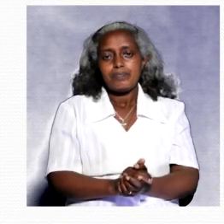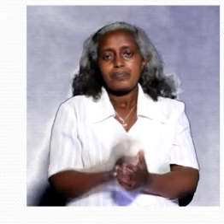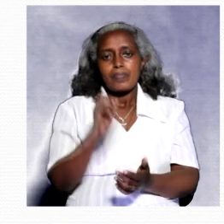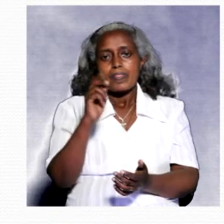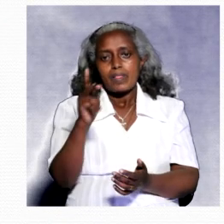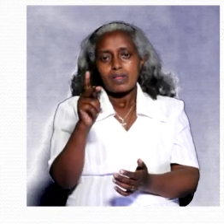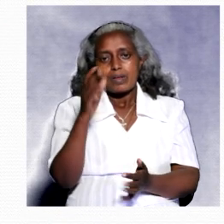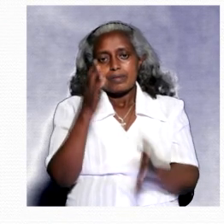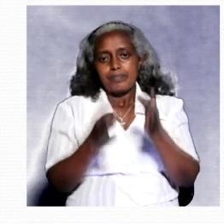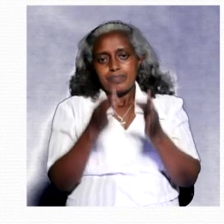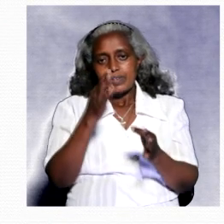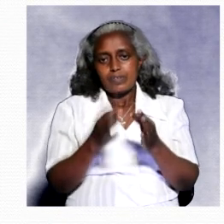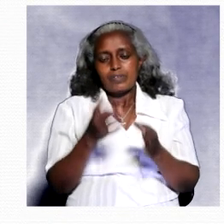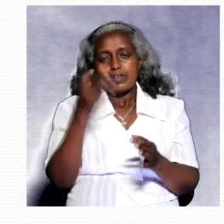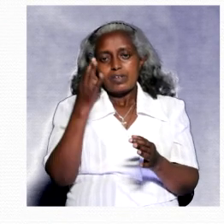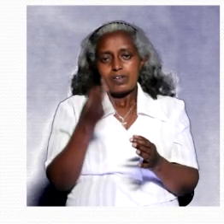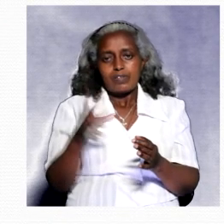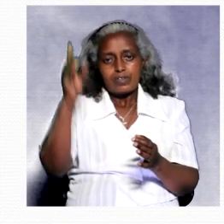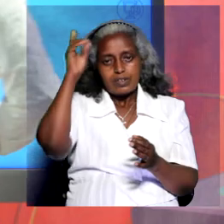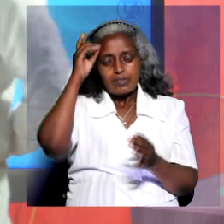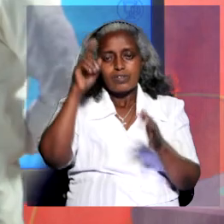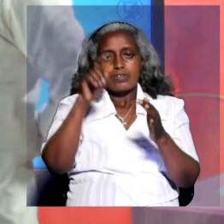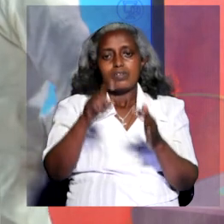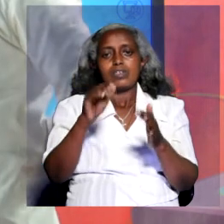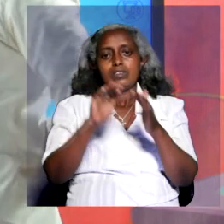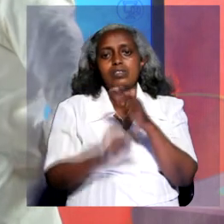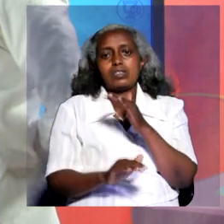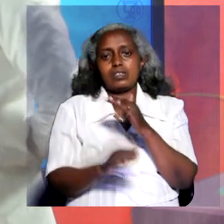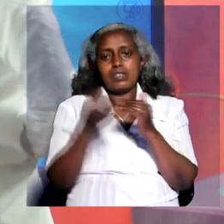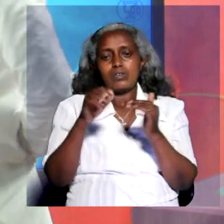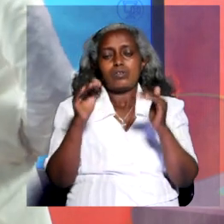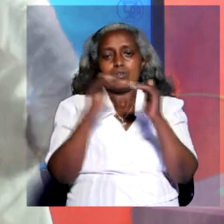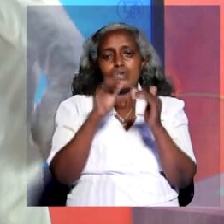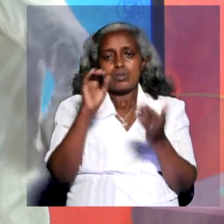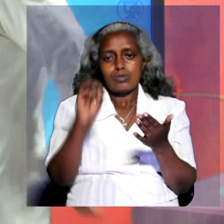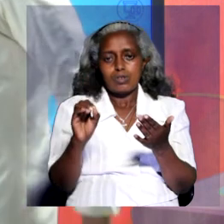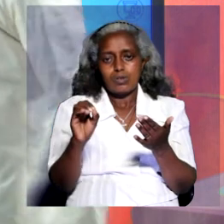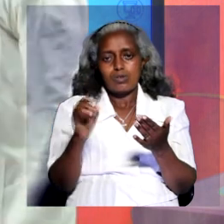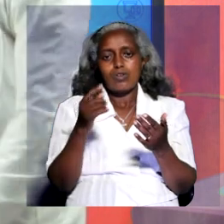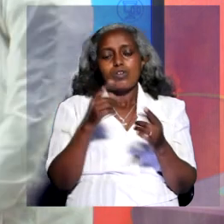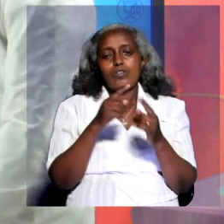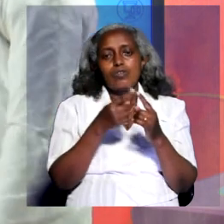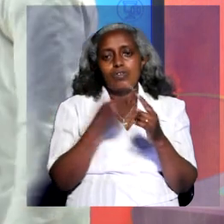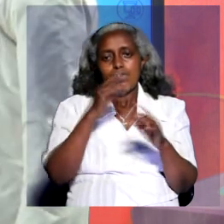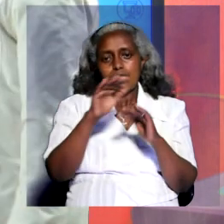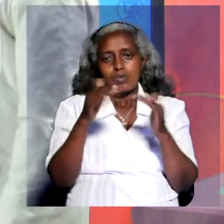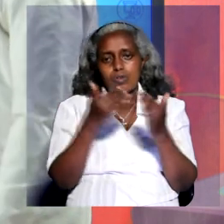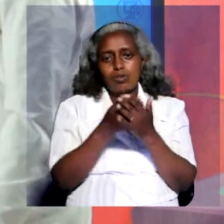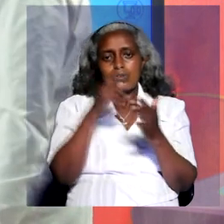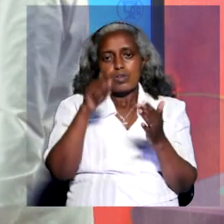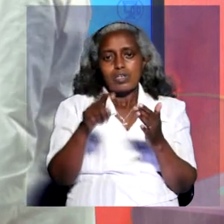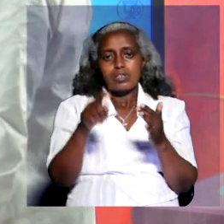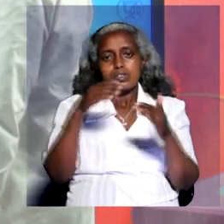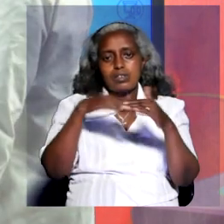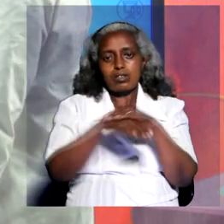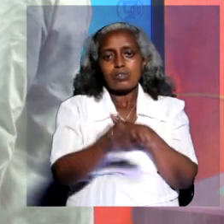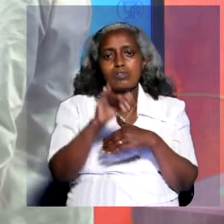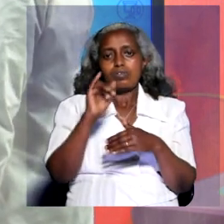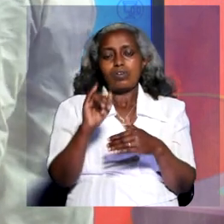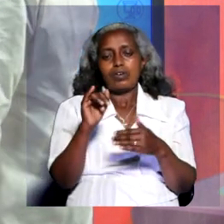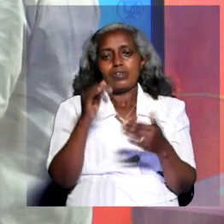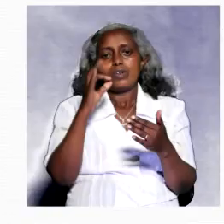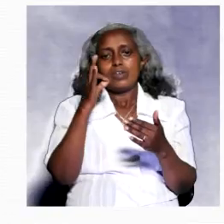Okay, if f derivative of x is less than or equal to 0 for all x in the interior of I, then f is